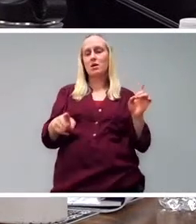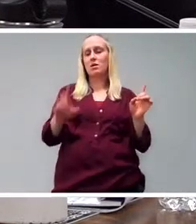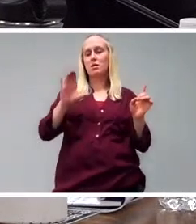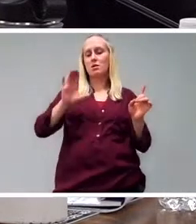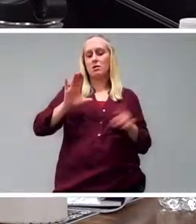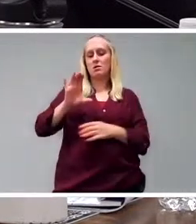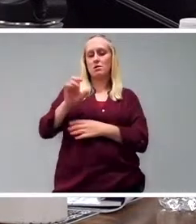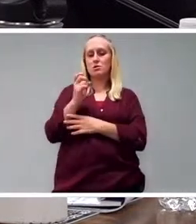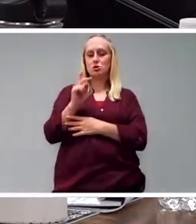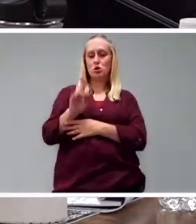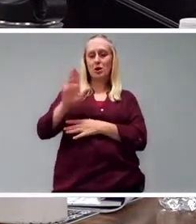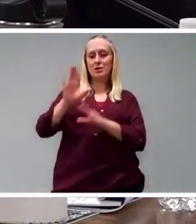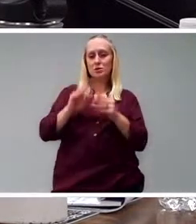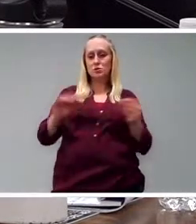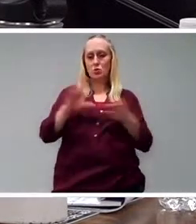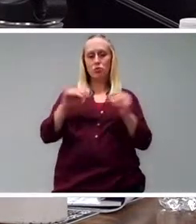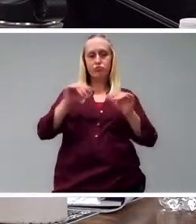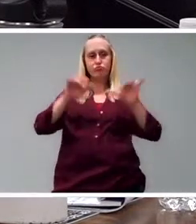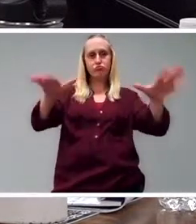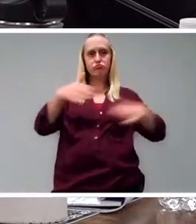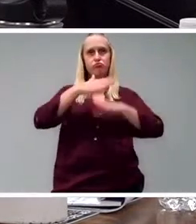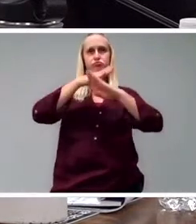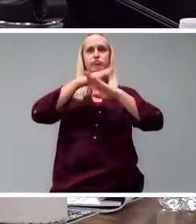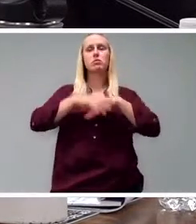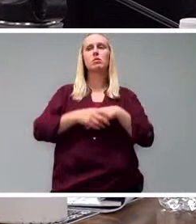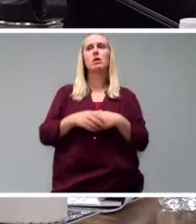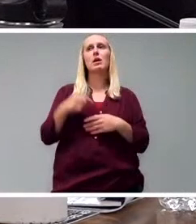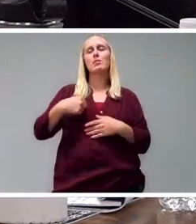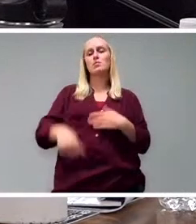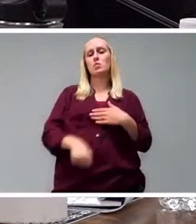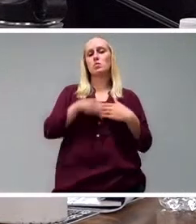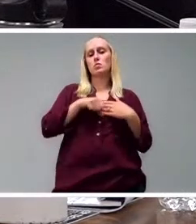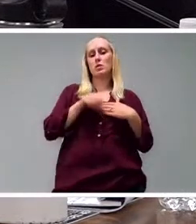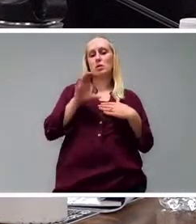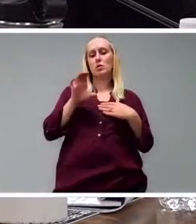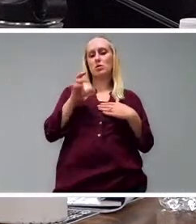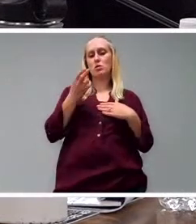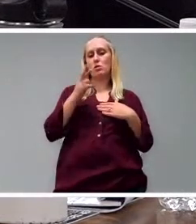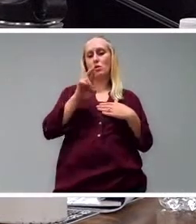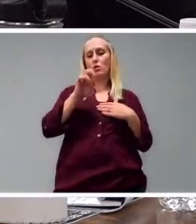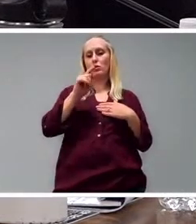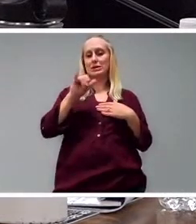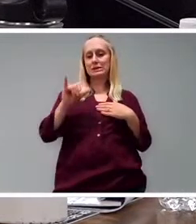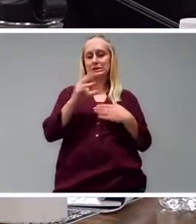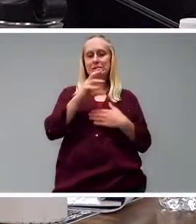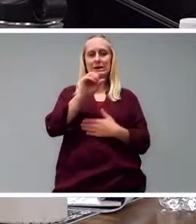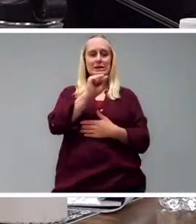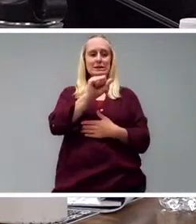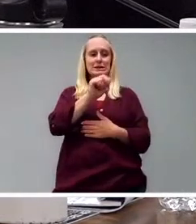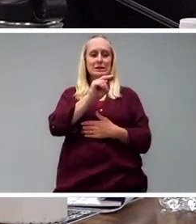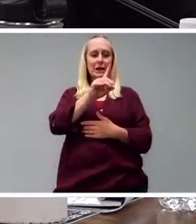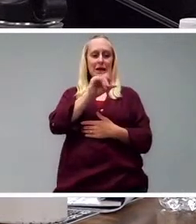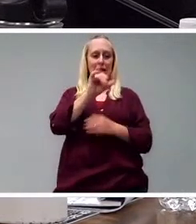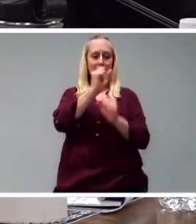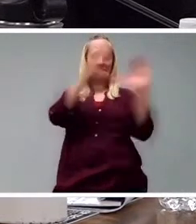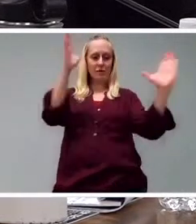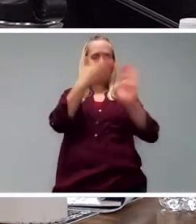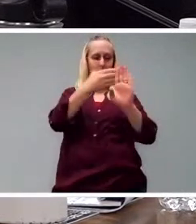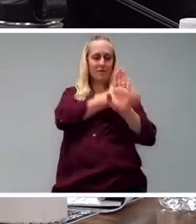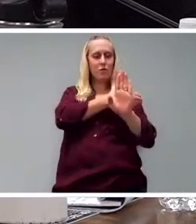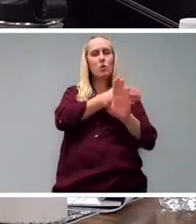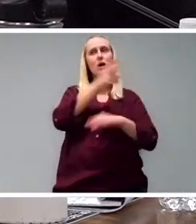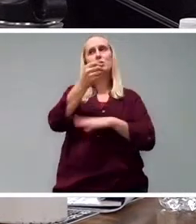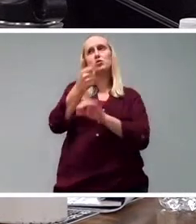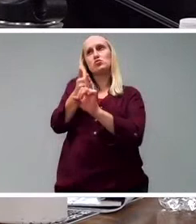I'm really proud of this, and I'm really proud of the work that Christy and Sandy, the visionary before, and yourself, Mike, have